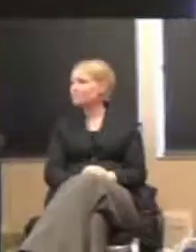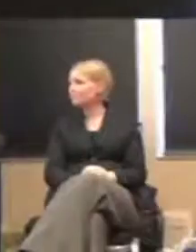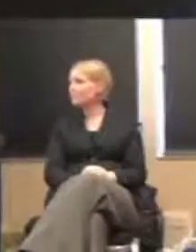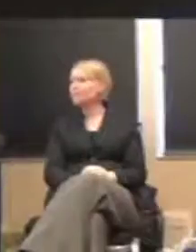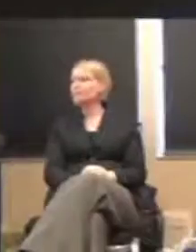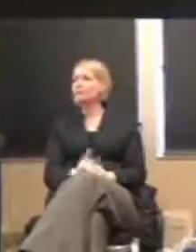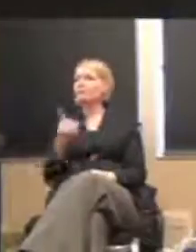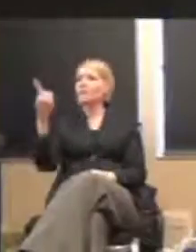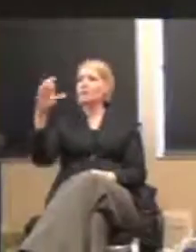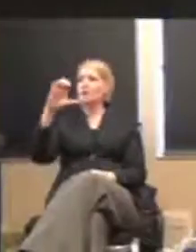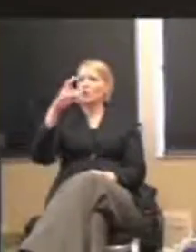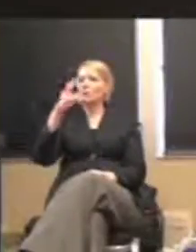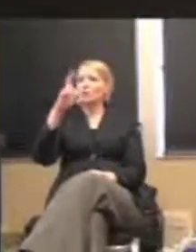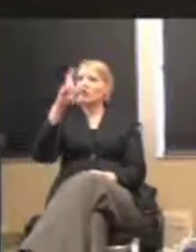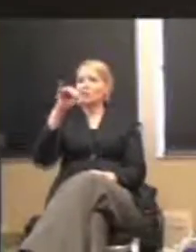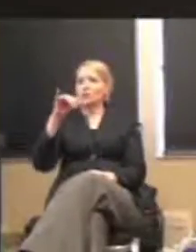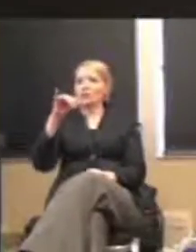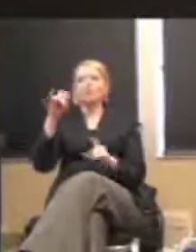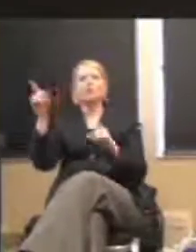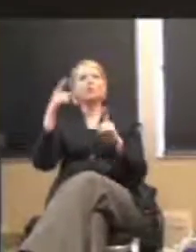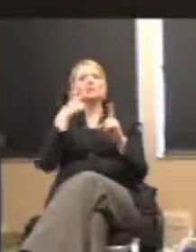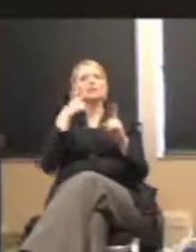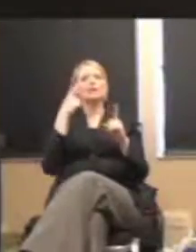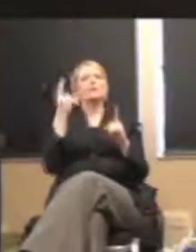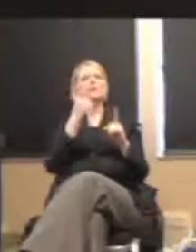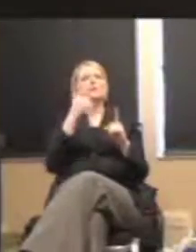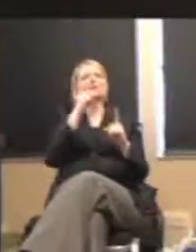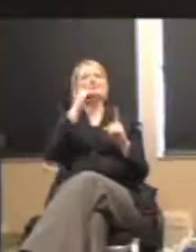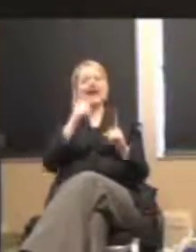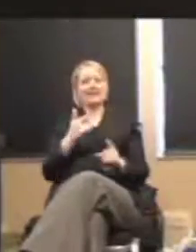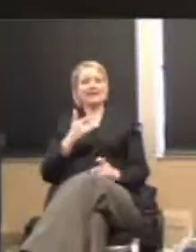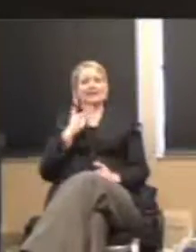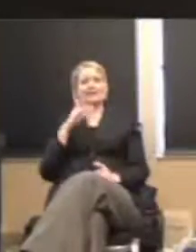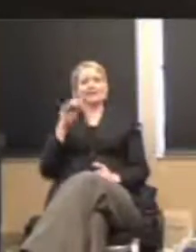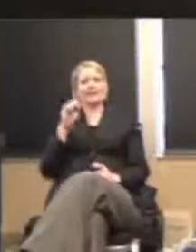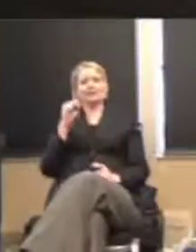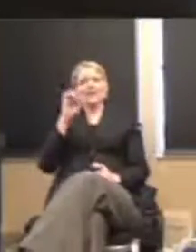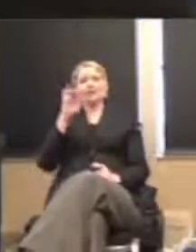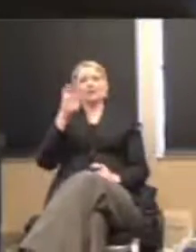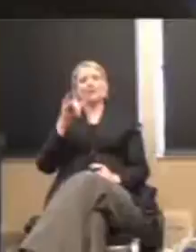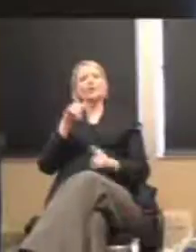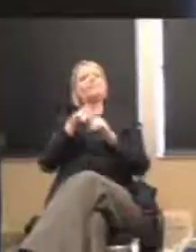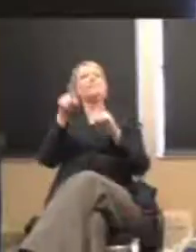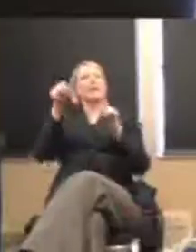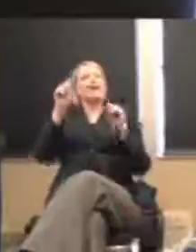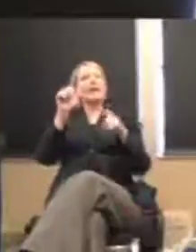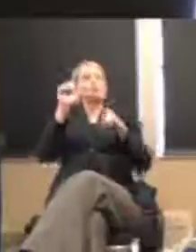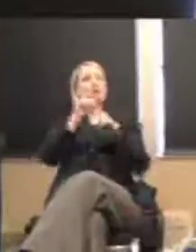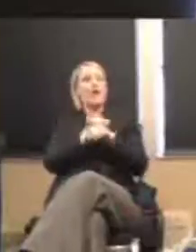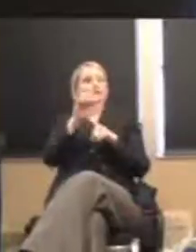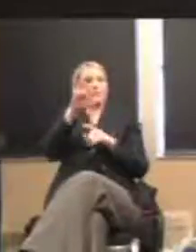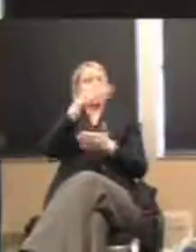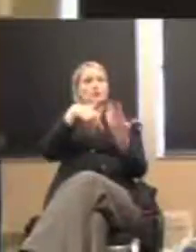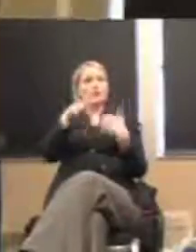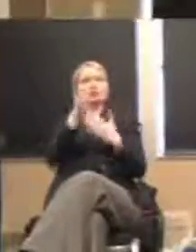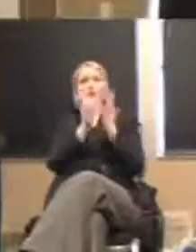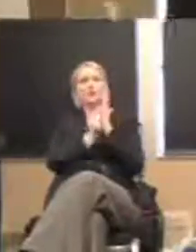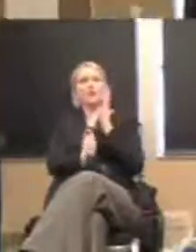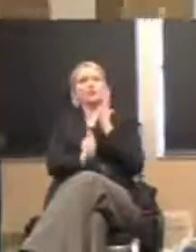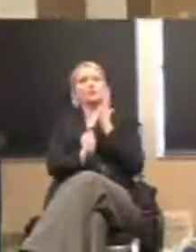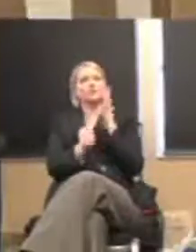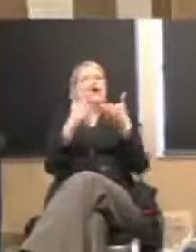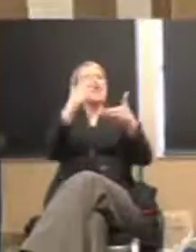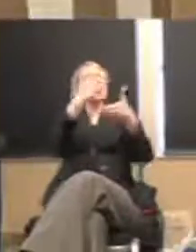have a? Something non-sensory, but it's an opportunity for them to practice their social skills in unstructured settings.